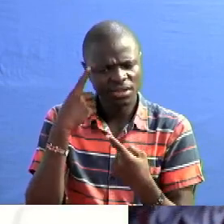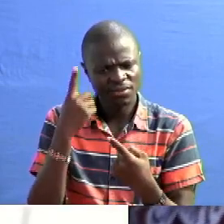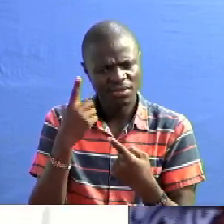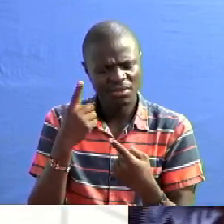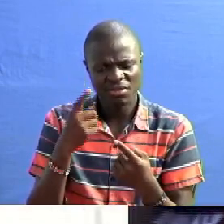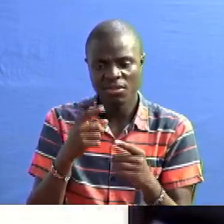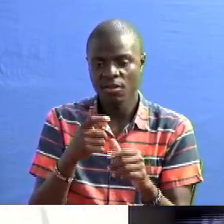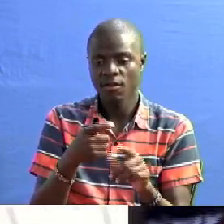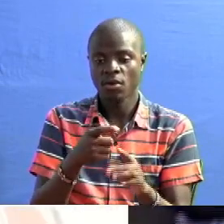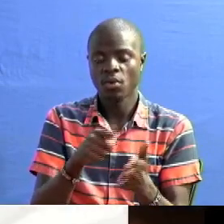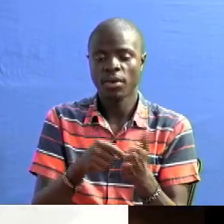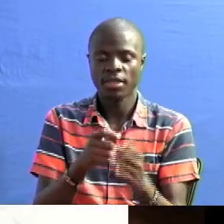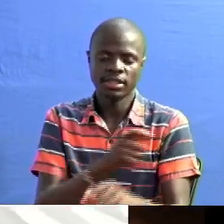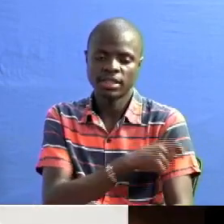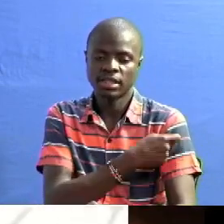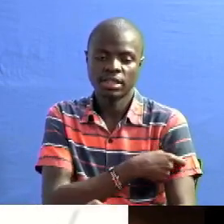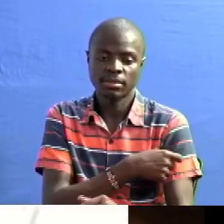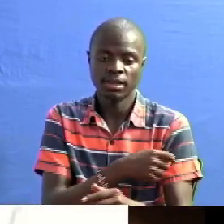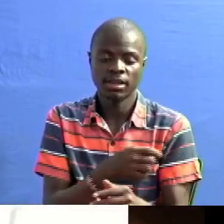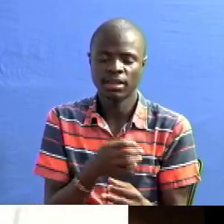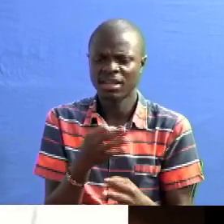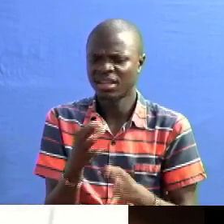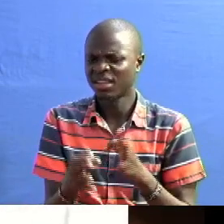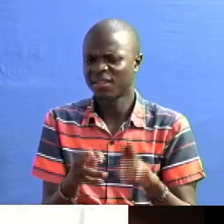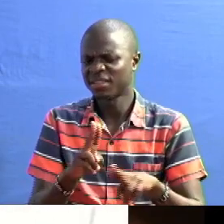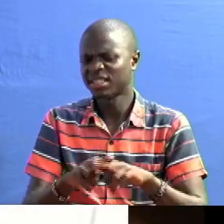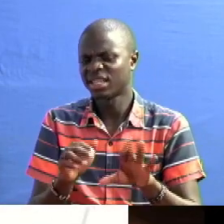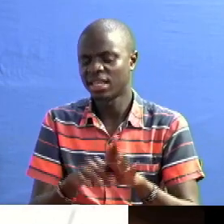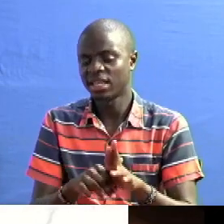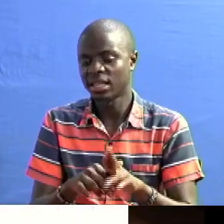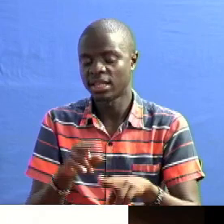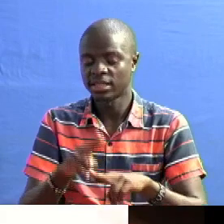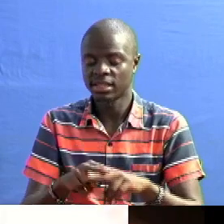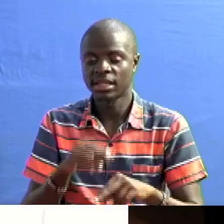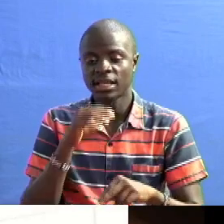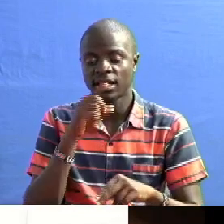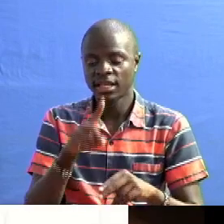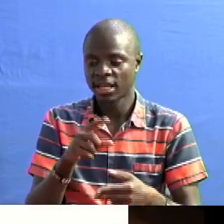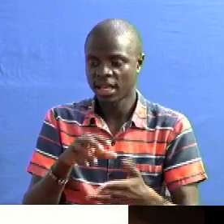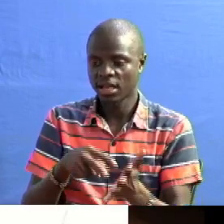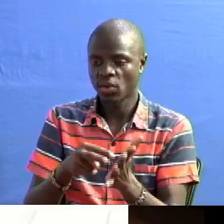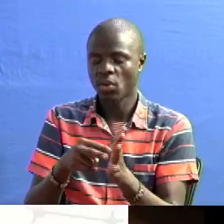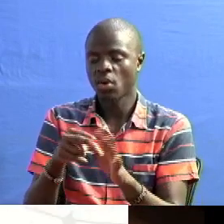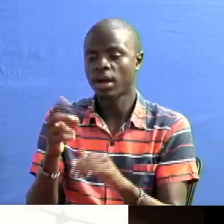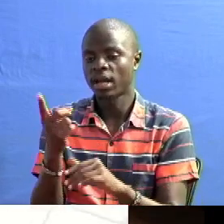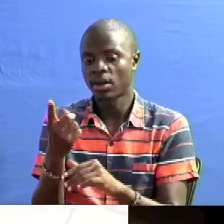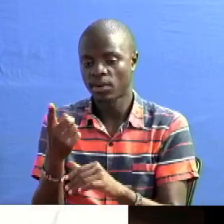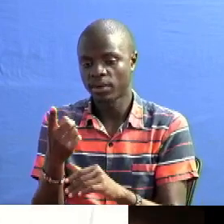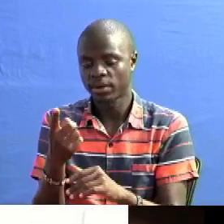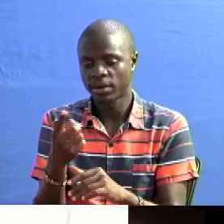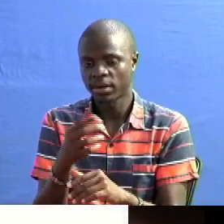thus far with the therapy. Kama ameketi kwa kiti, anaweza jiteremsha na asimame na ajishikilie